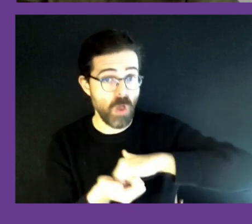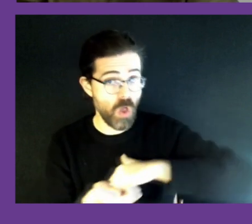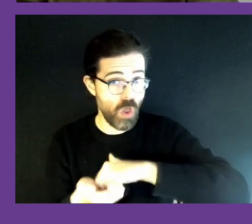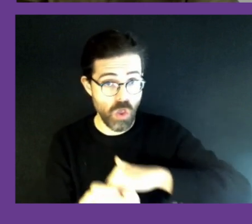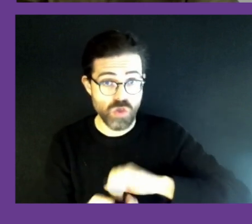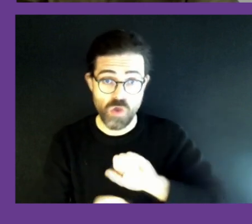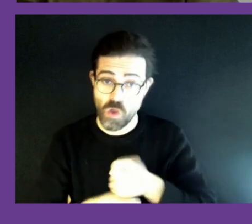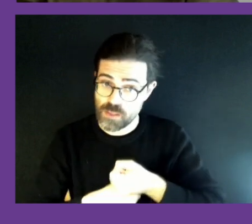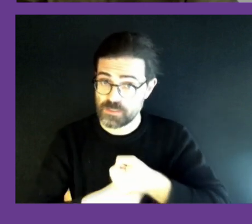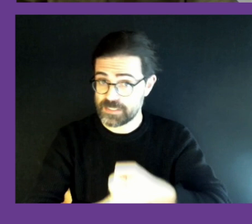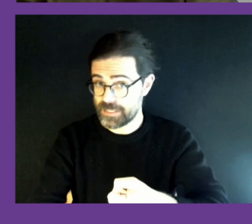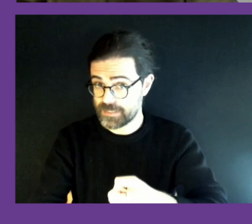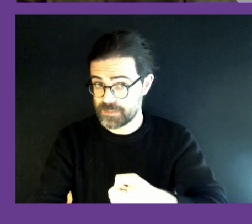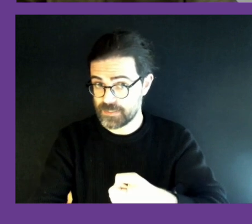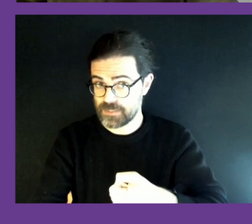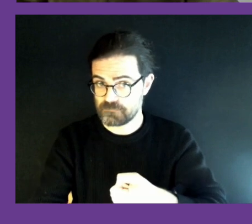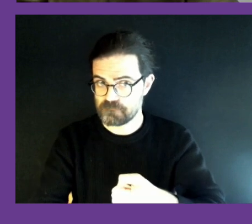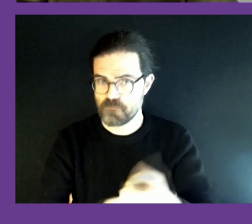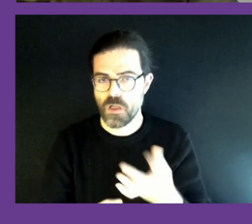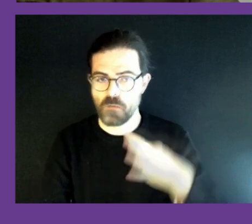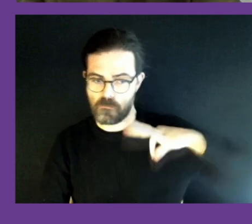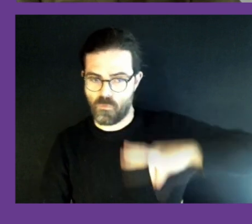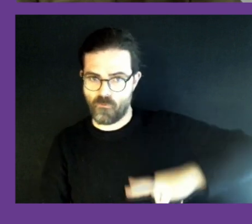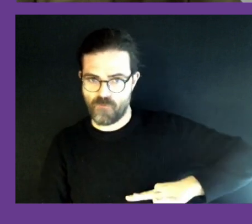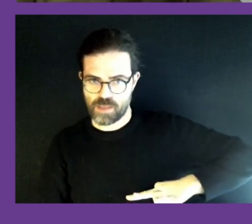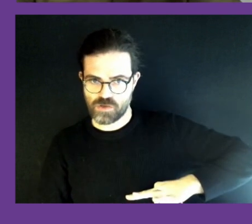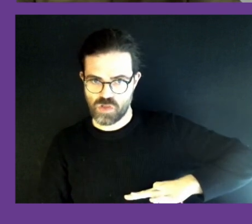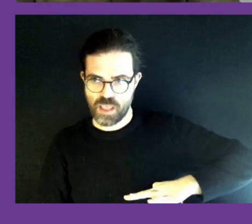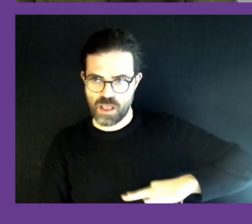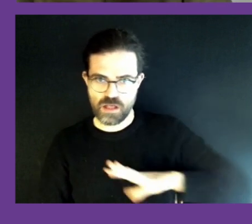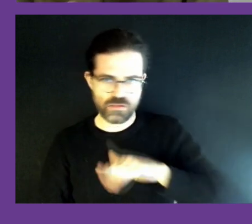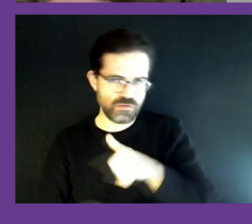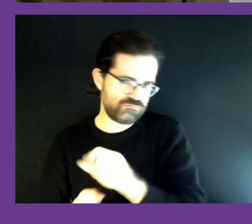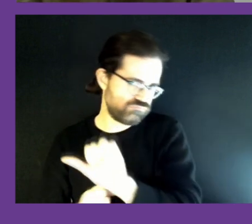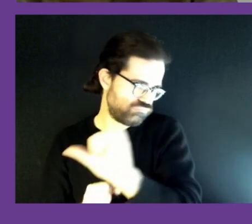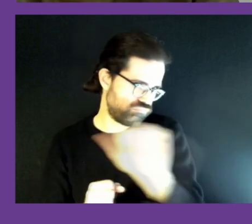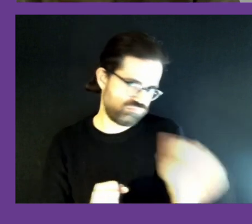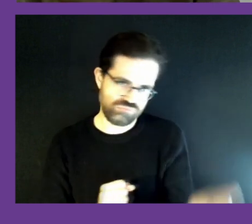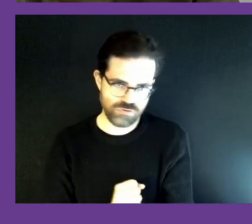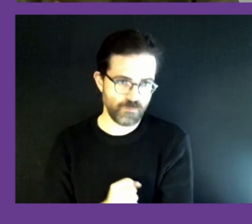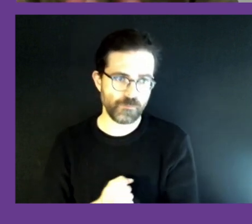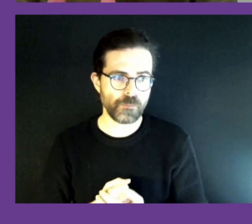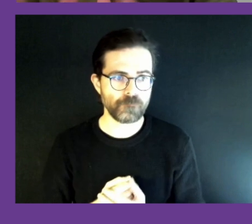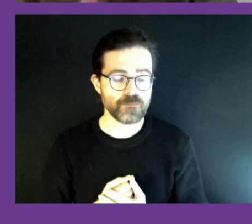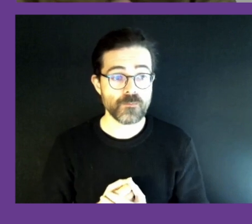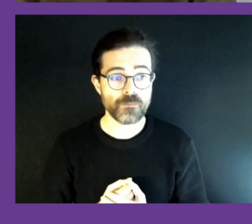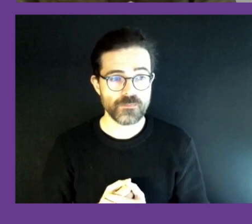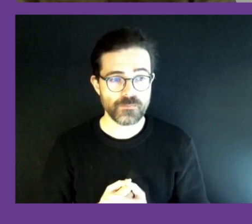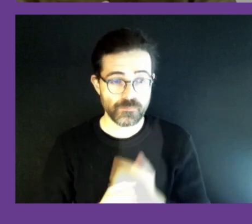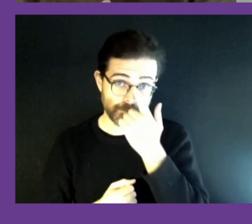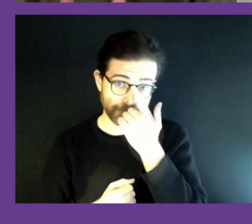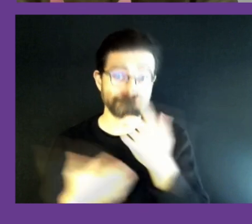public authorities, industry professionals, researchers, and so on. So to